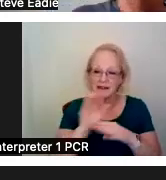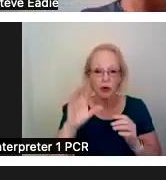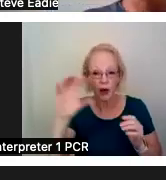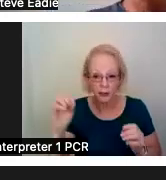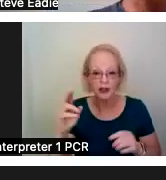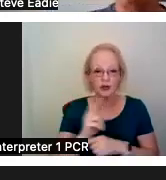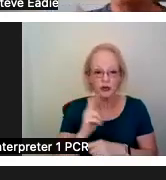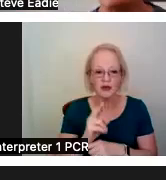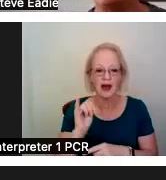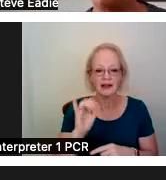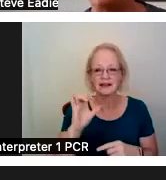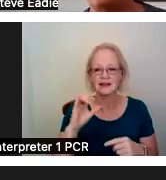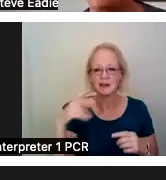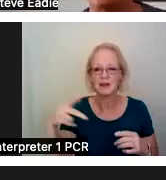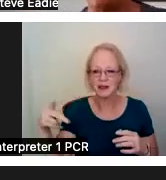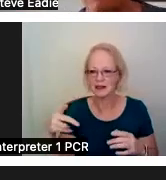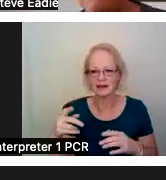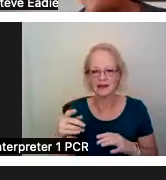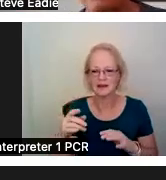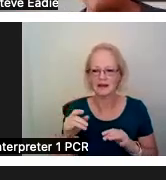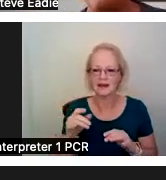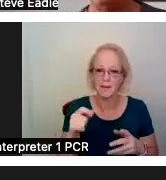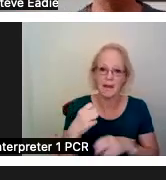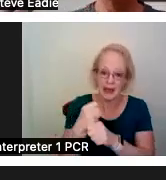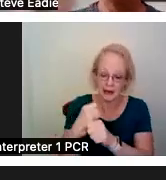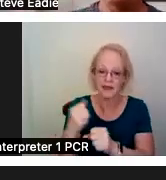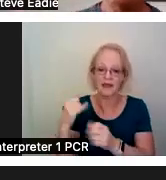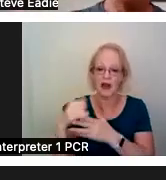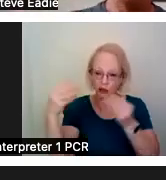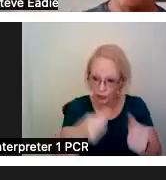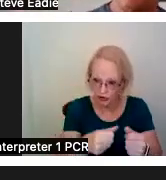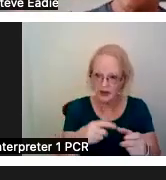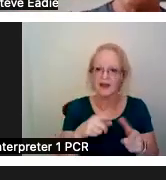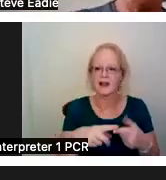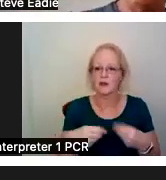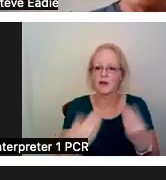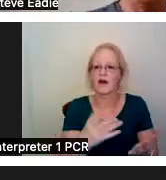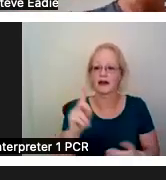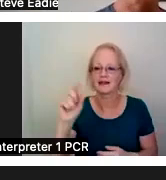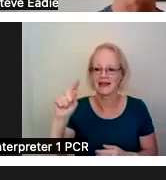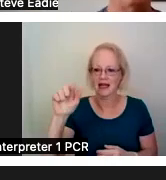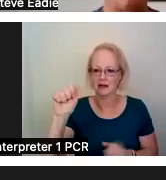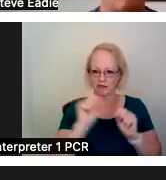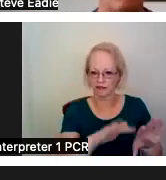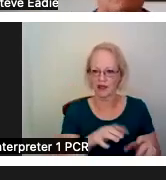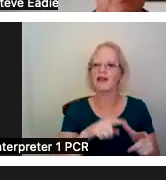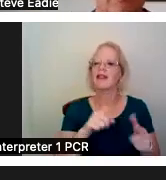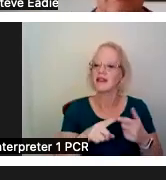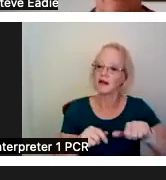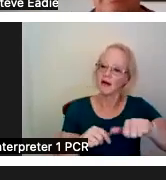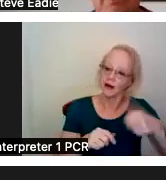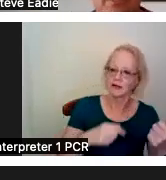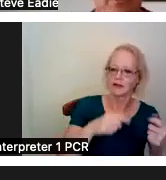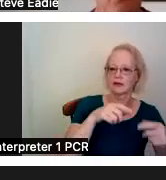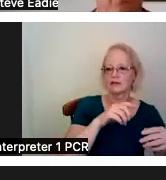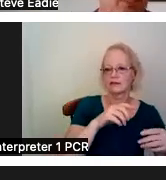the CPP. They simply make contributions, provide the data, and then someone else, a third party, does all the rest.